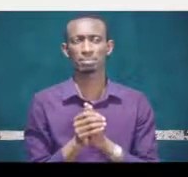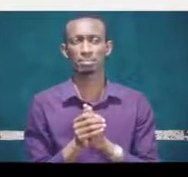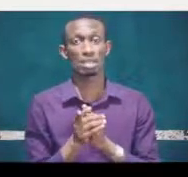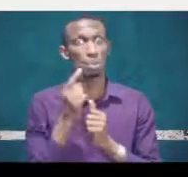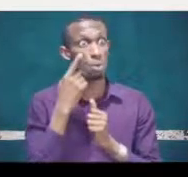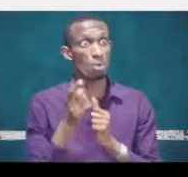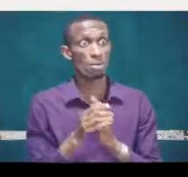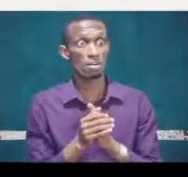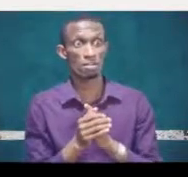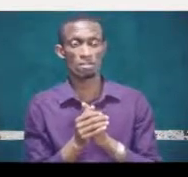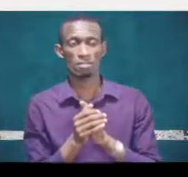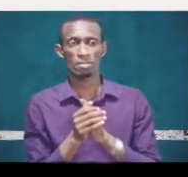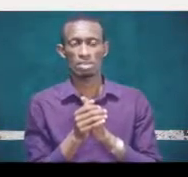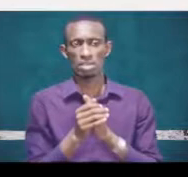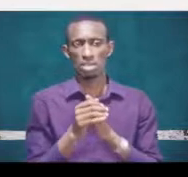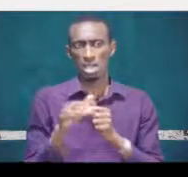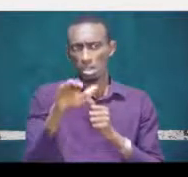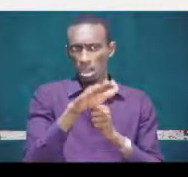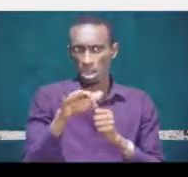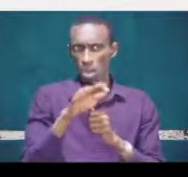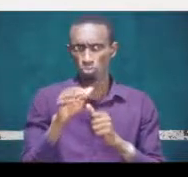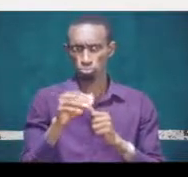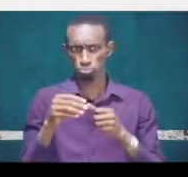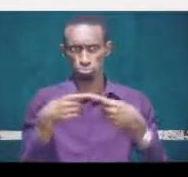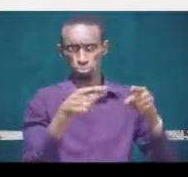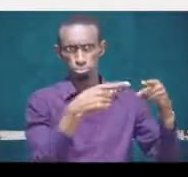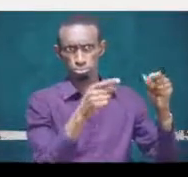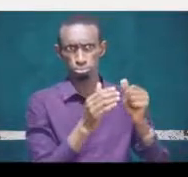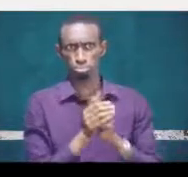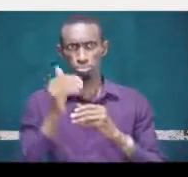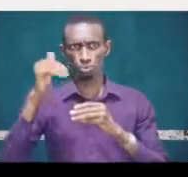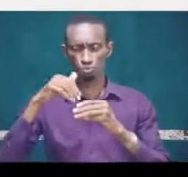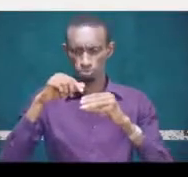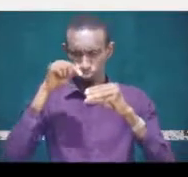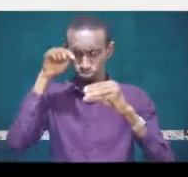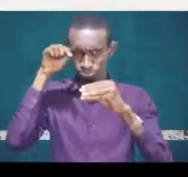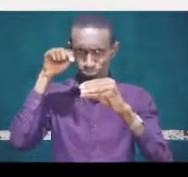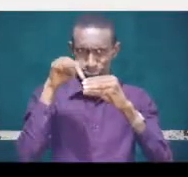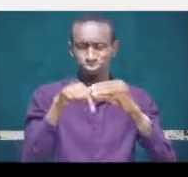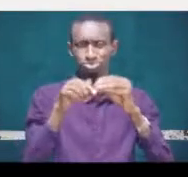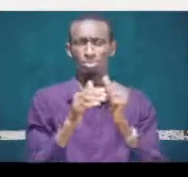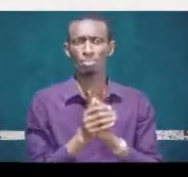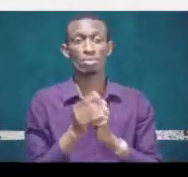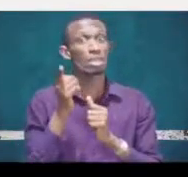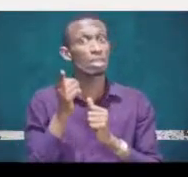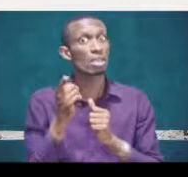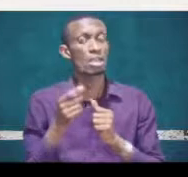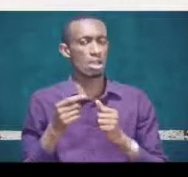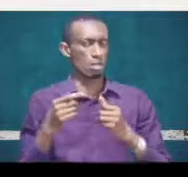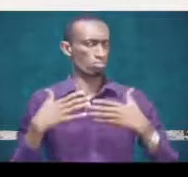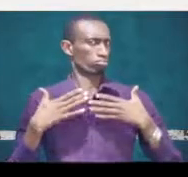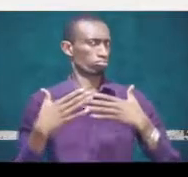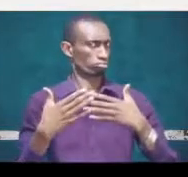find simple squamous epithelium in air sacs of lungs. Remember, lungs have what we call air sacs